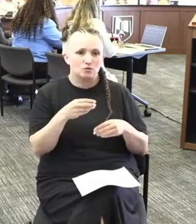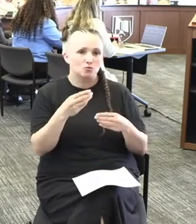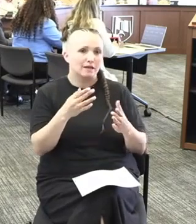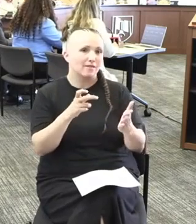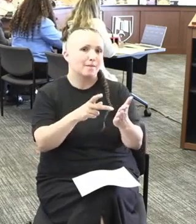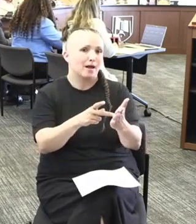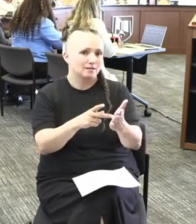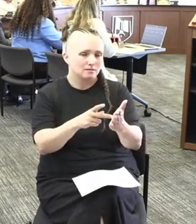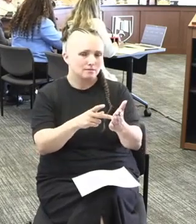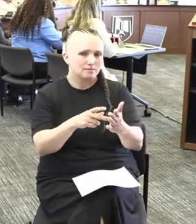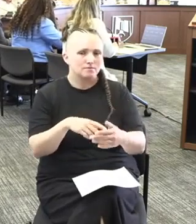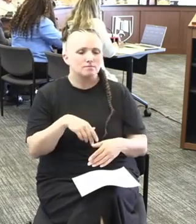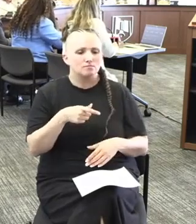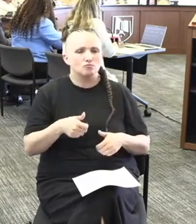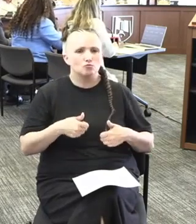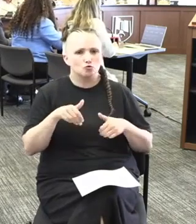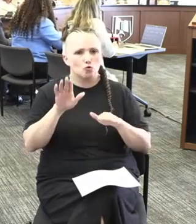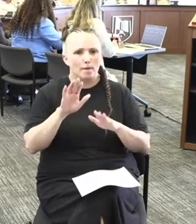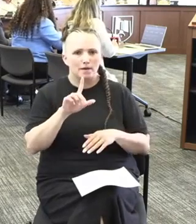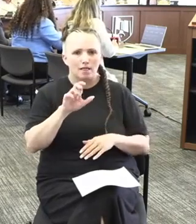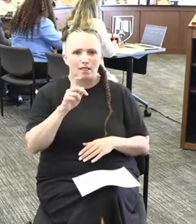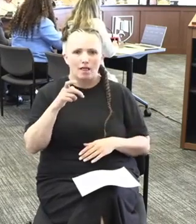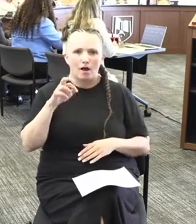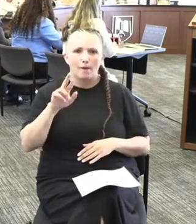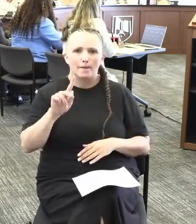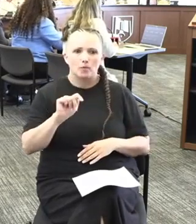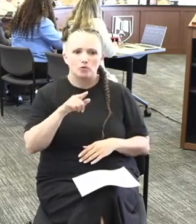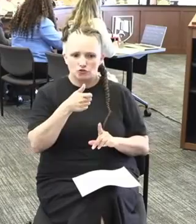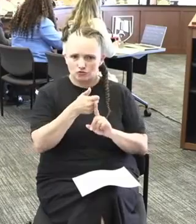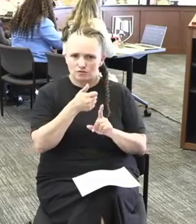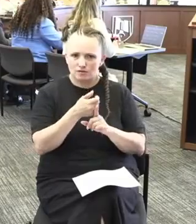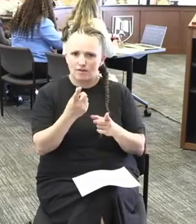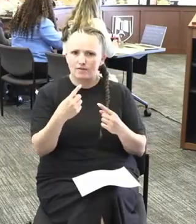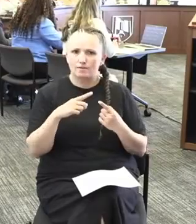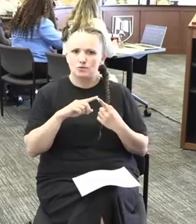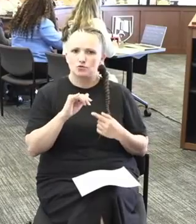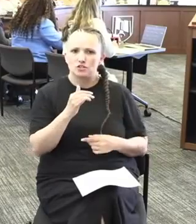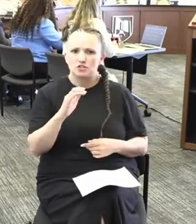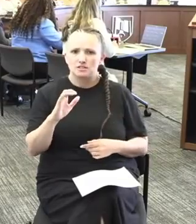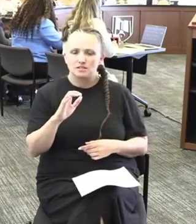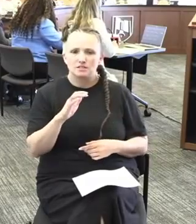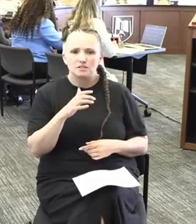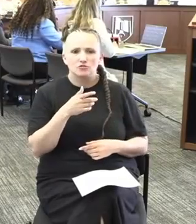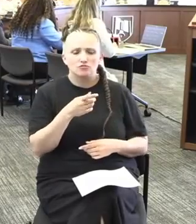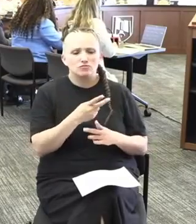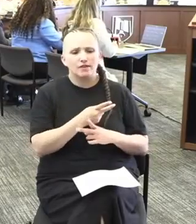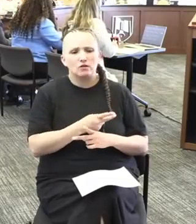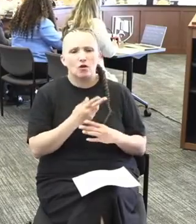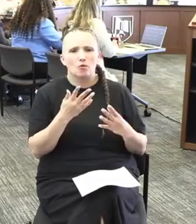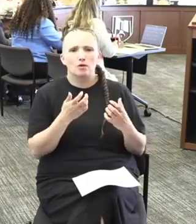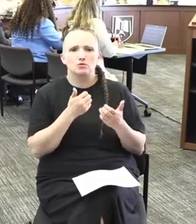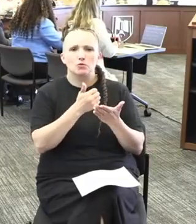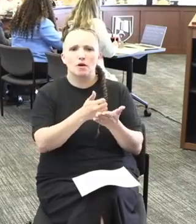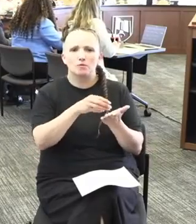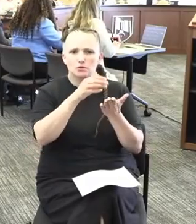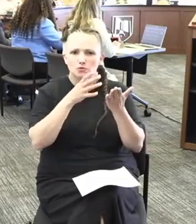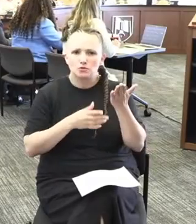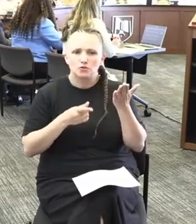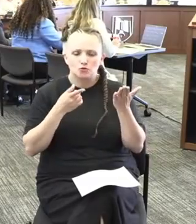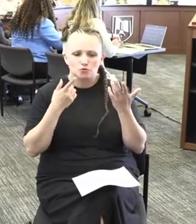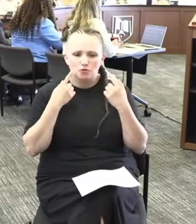A Lockport native, Vanessa Romeo attended JJC herself and found a calling to help students achieve their academic